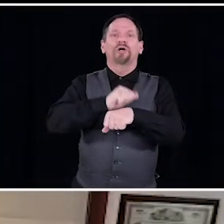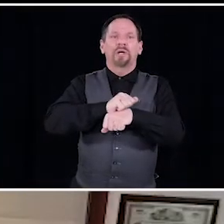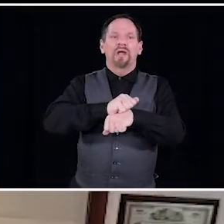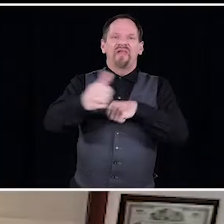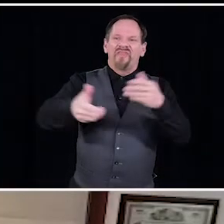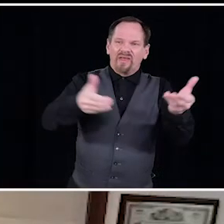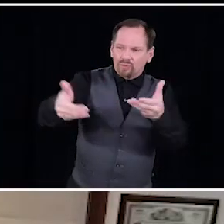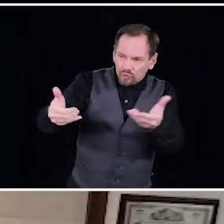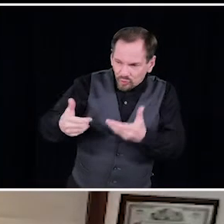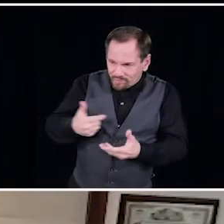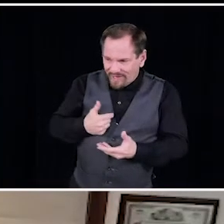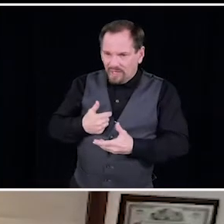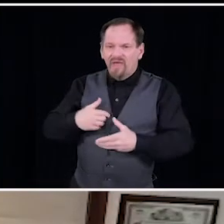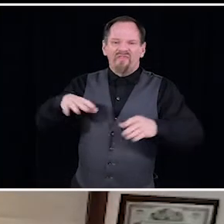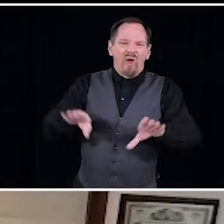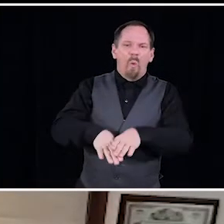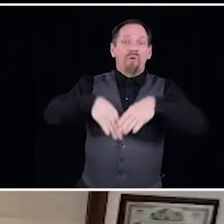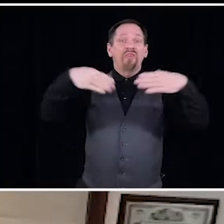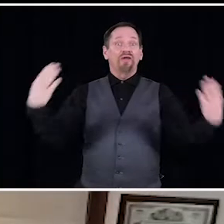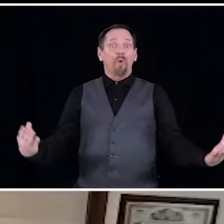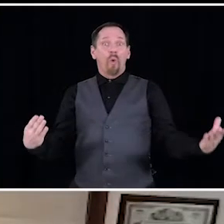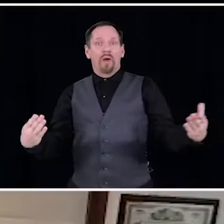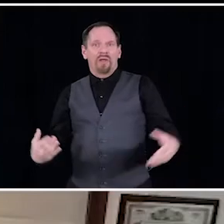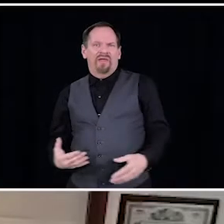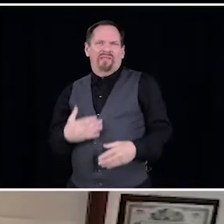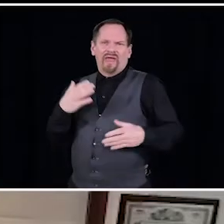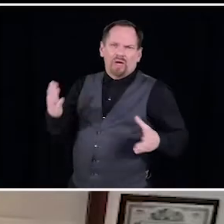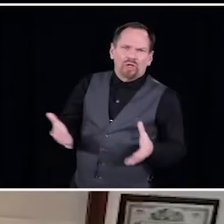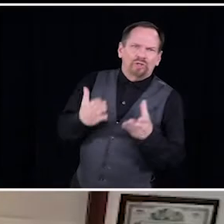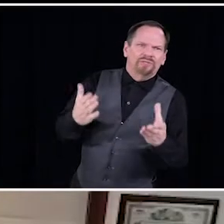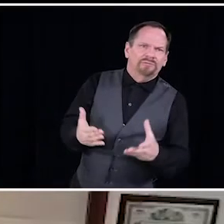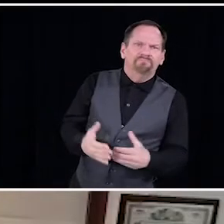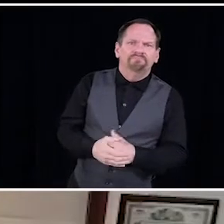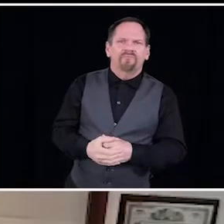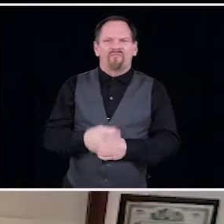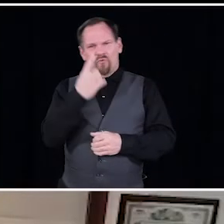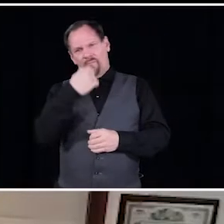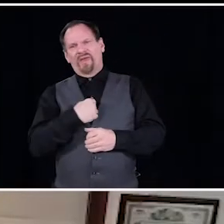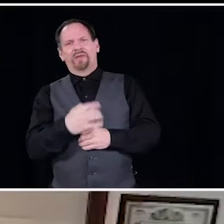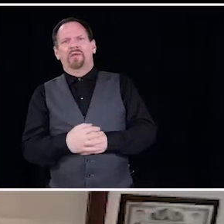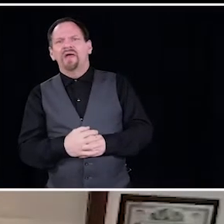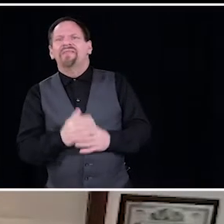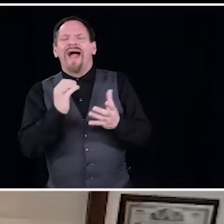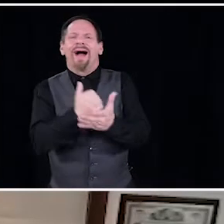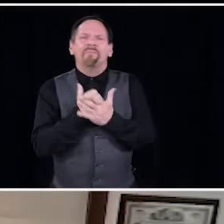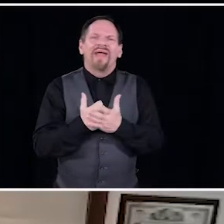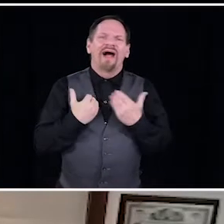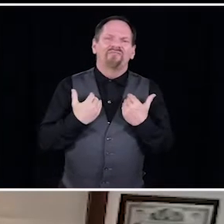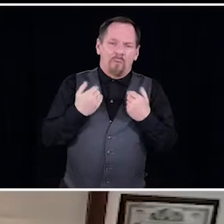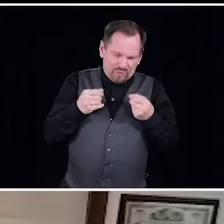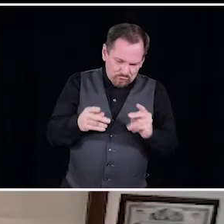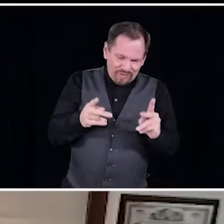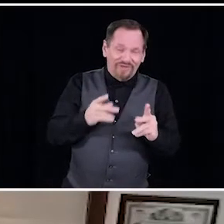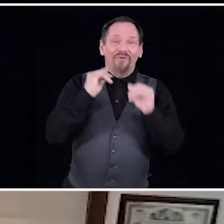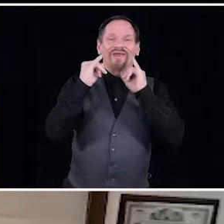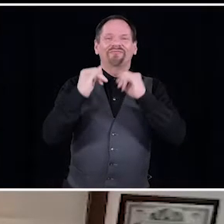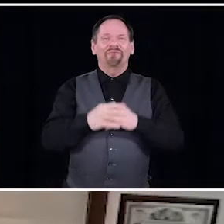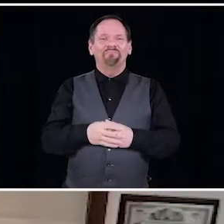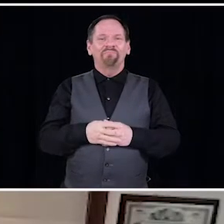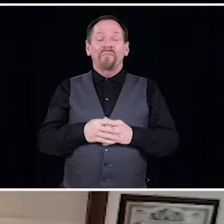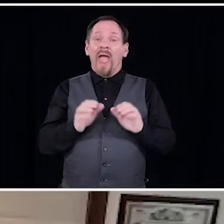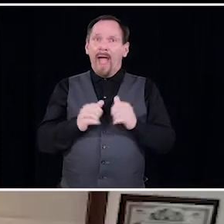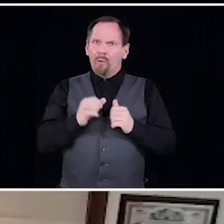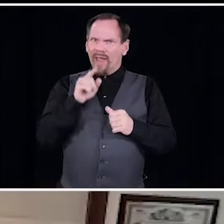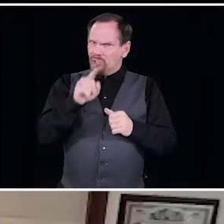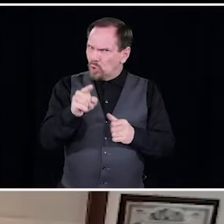made introductions, got me in the door, pulled for me. They helped me have the opportunity to be seen. Well, how can